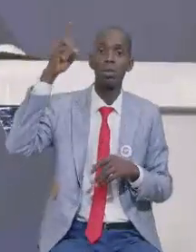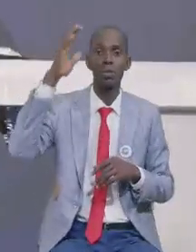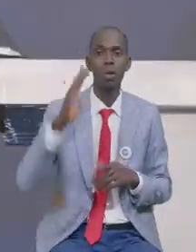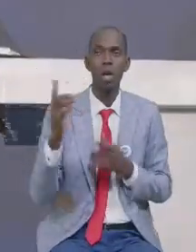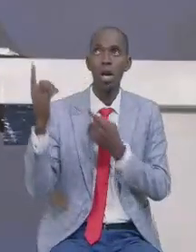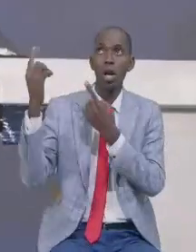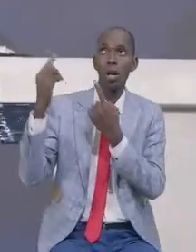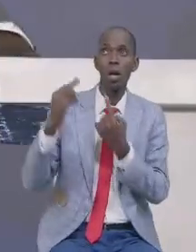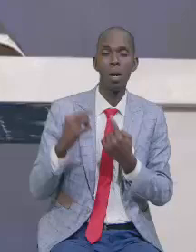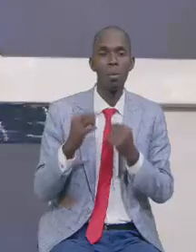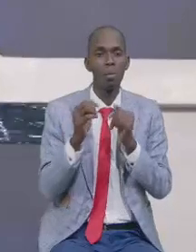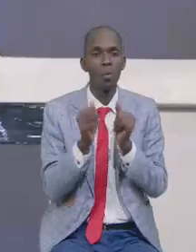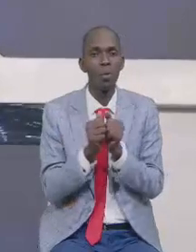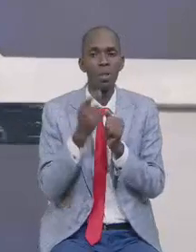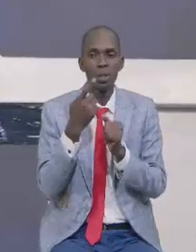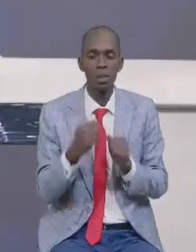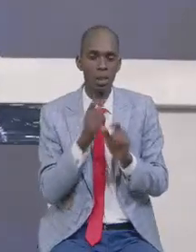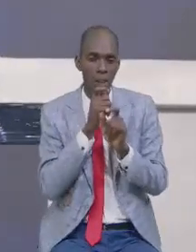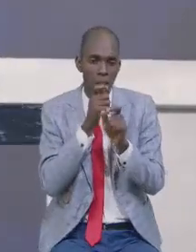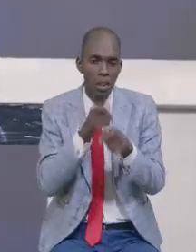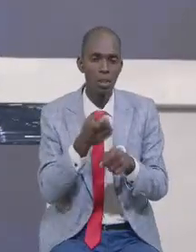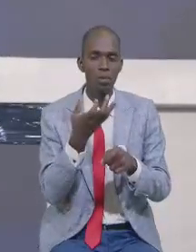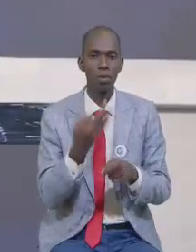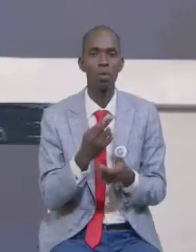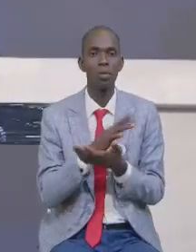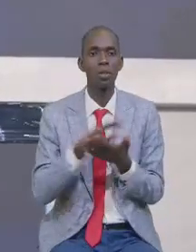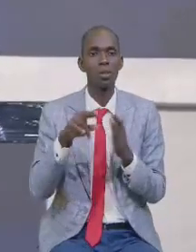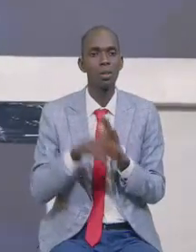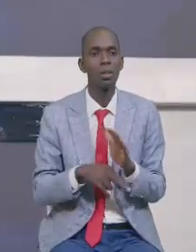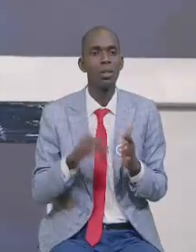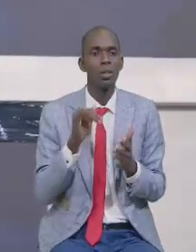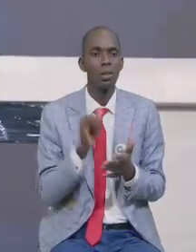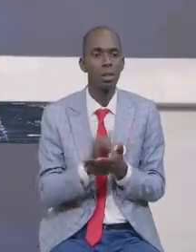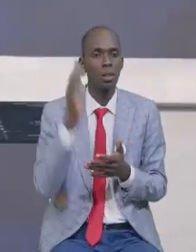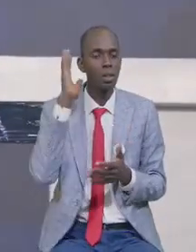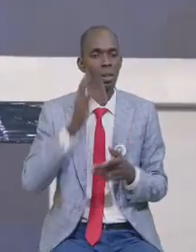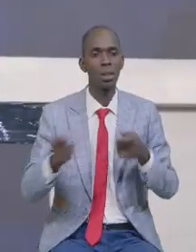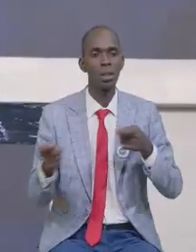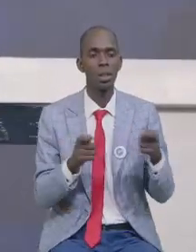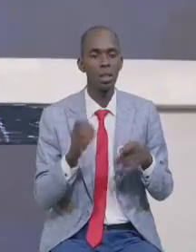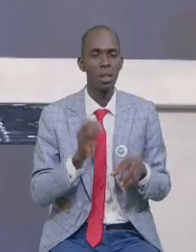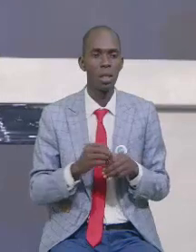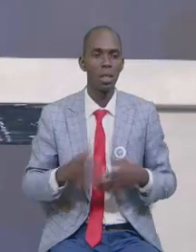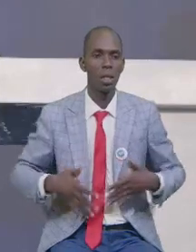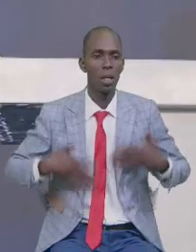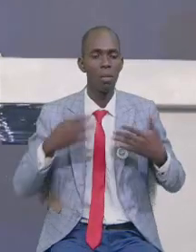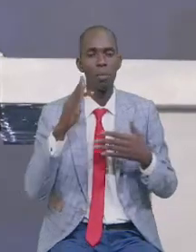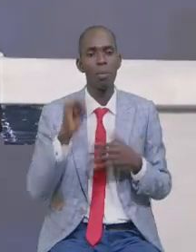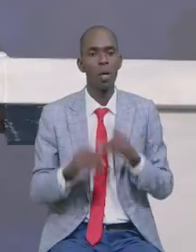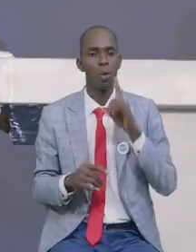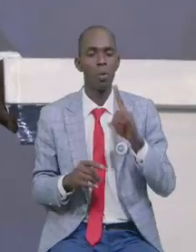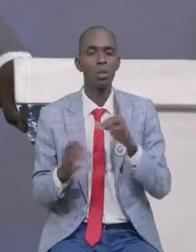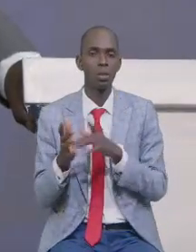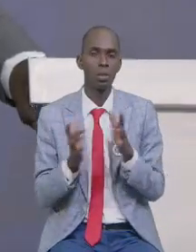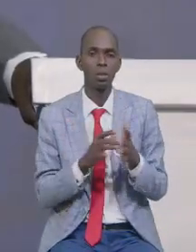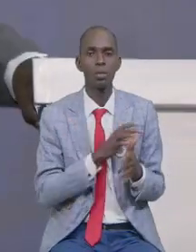with the gift of righteousness that shall reign in life by one, Jesus Christ.